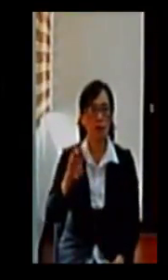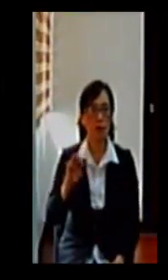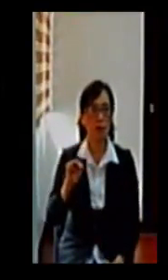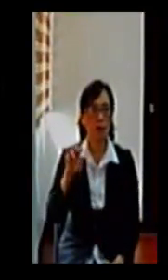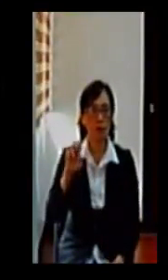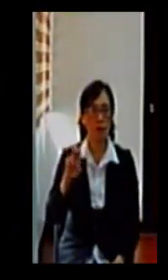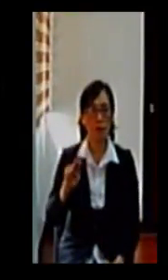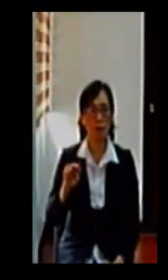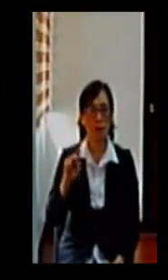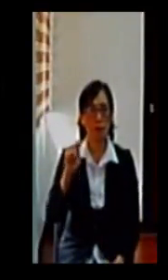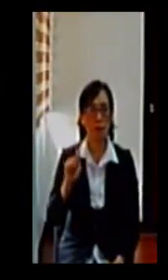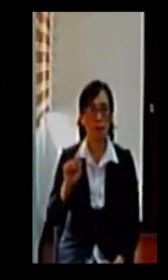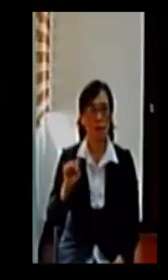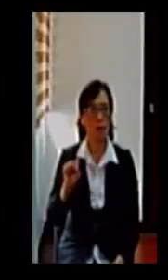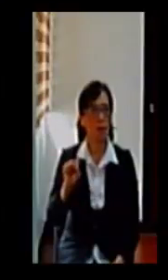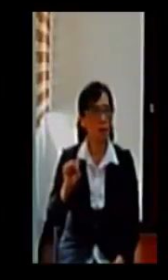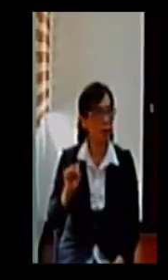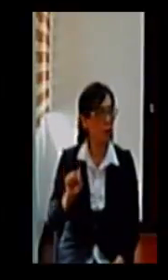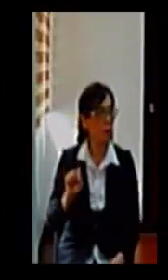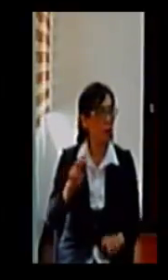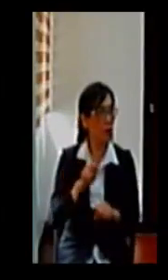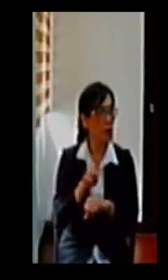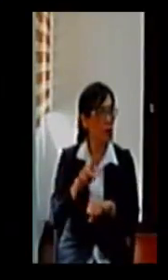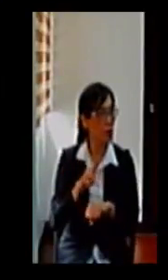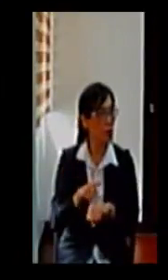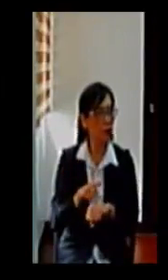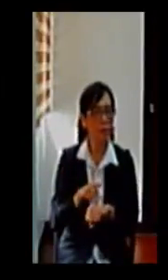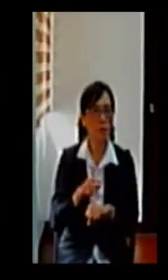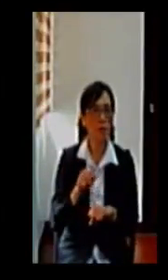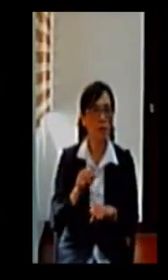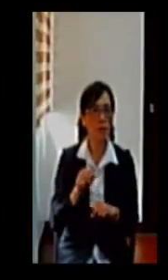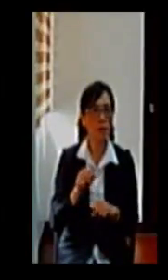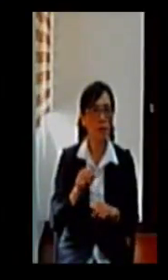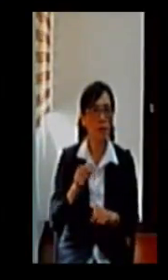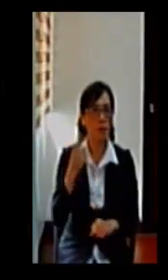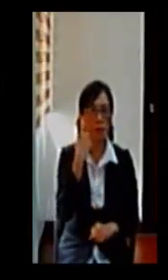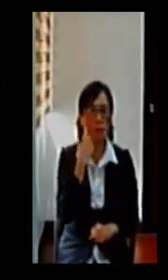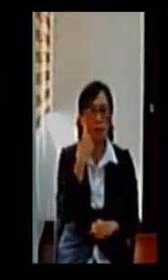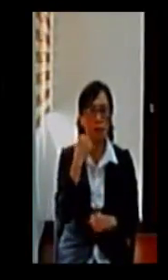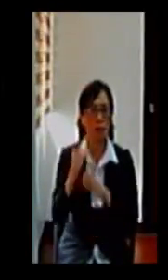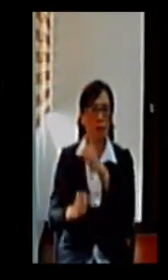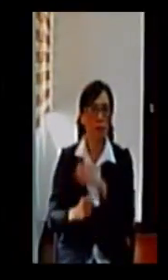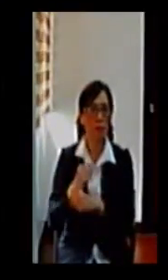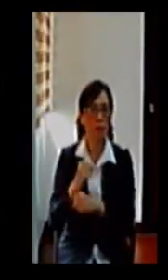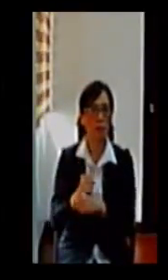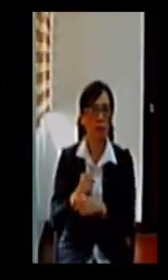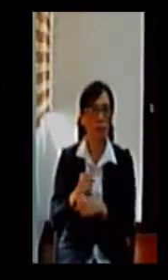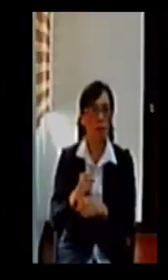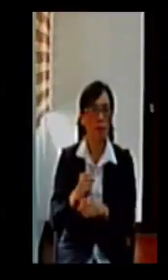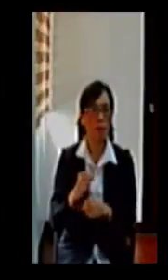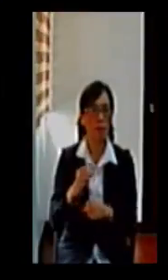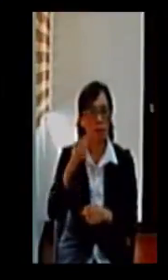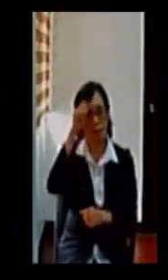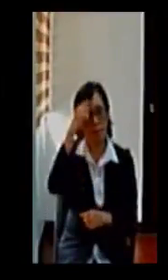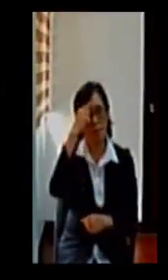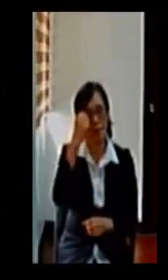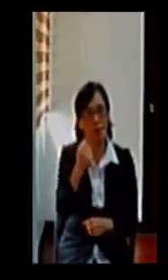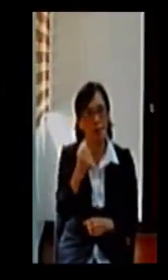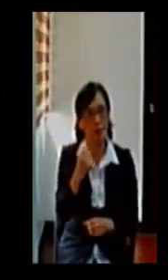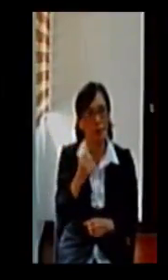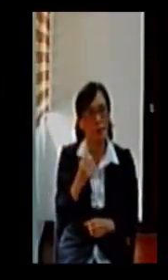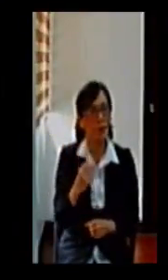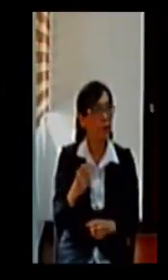the Philippines has gone hotter in recent years than in recent memory, at least. I think at